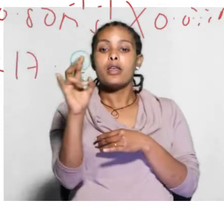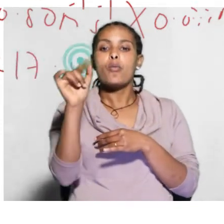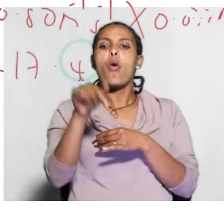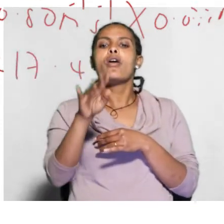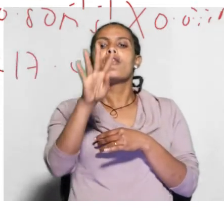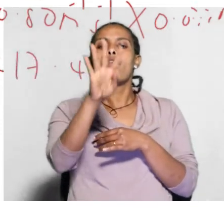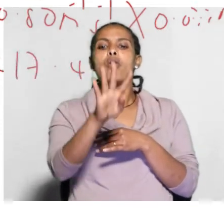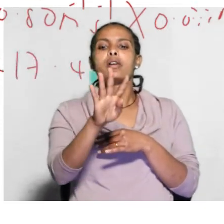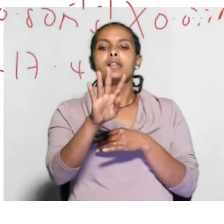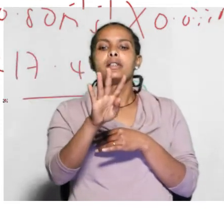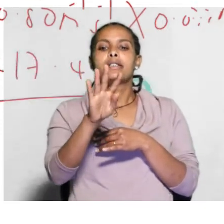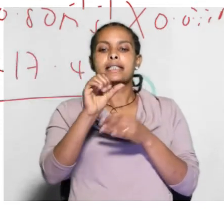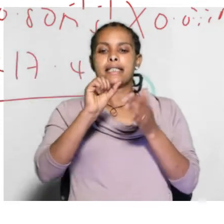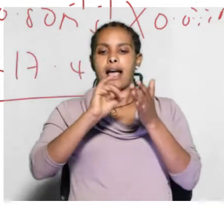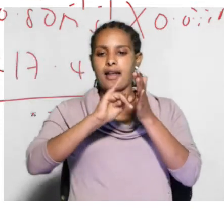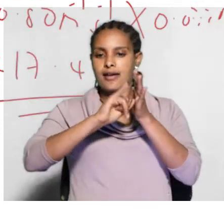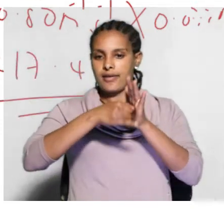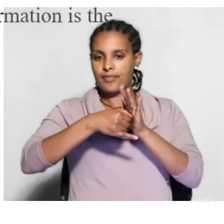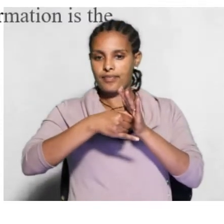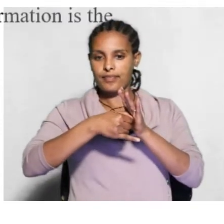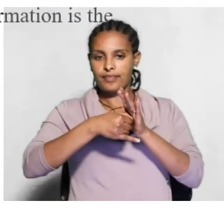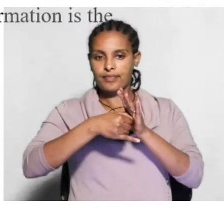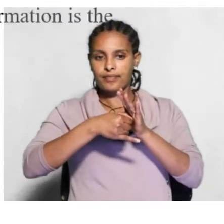17.4 seconds.